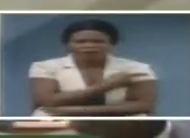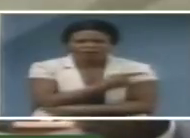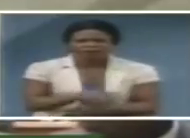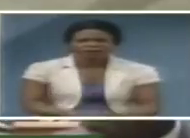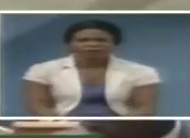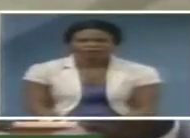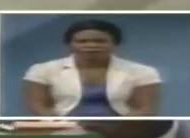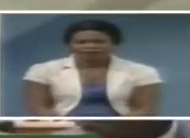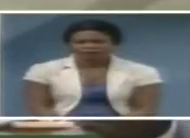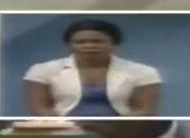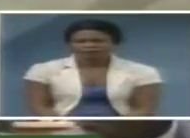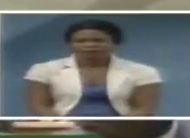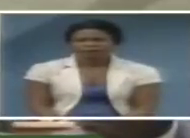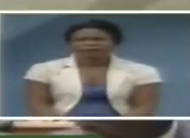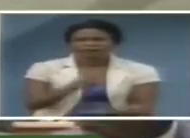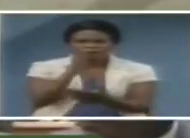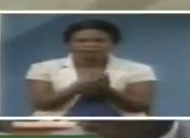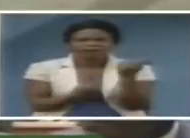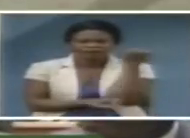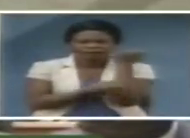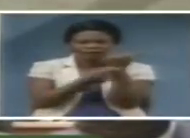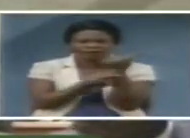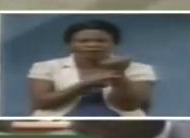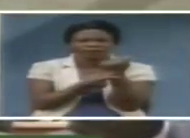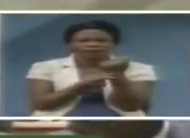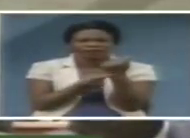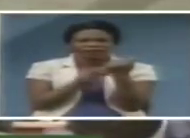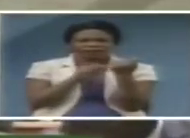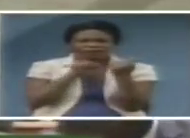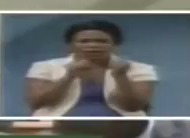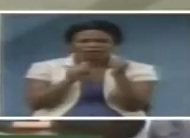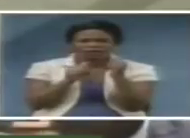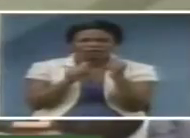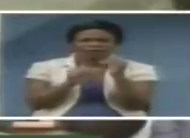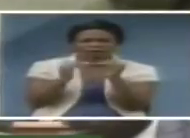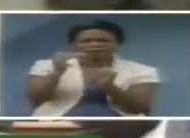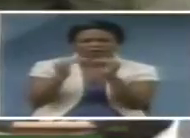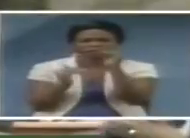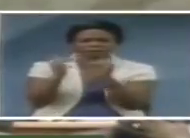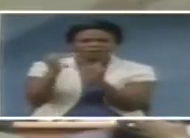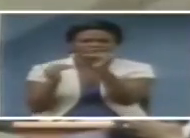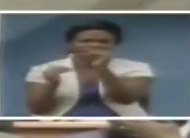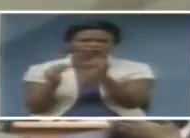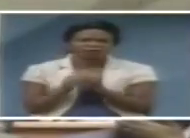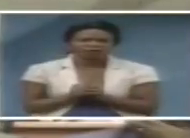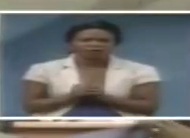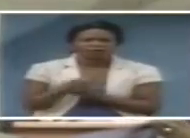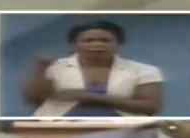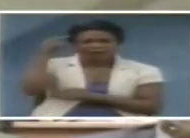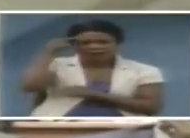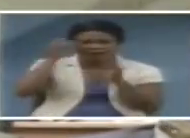the House. Pillar 3, reducing development inequalities. Mr.